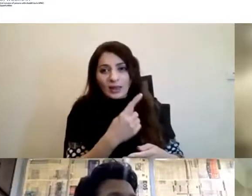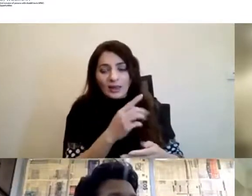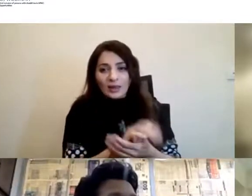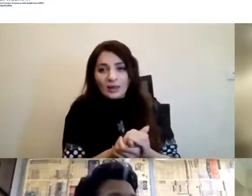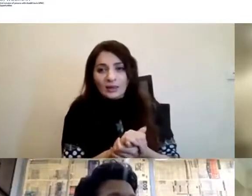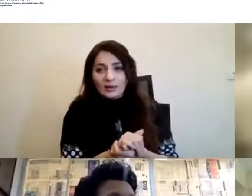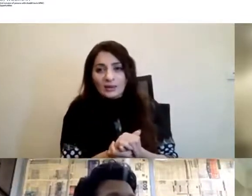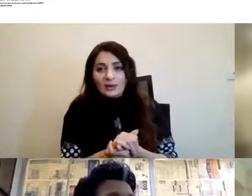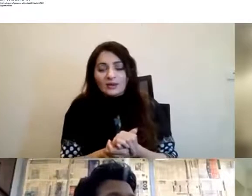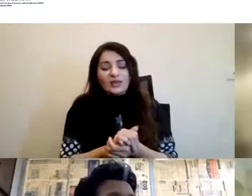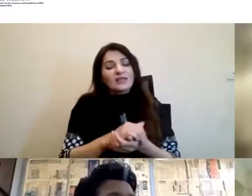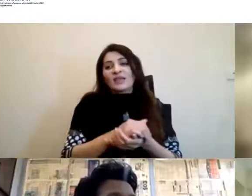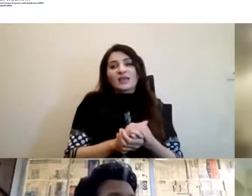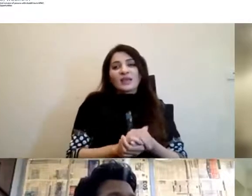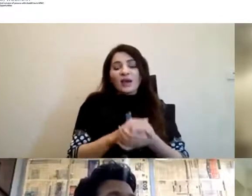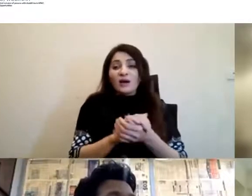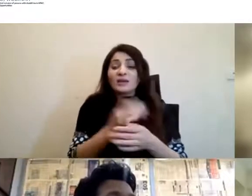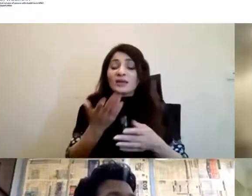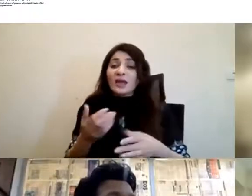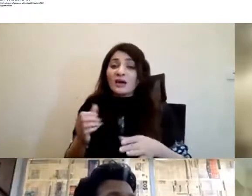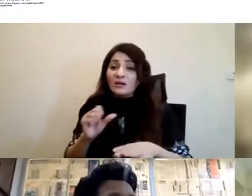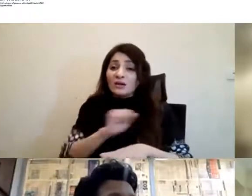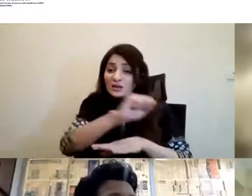like Singapore, Indonesia, Vietnam,